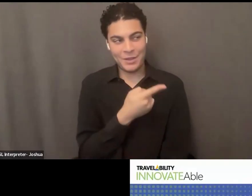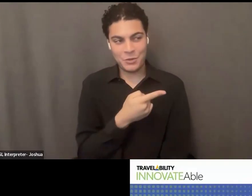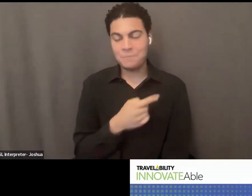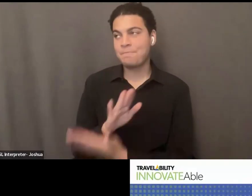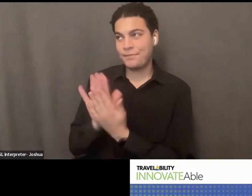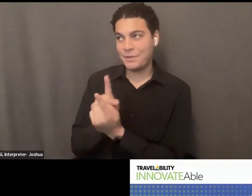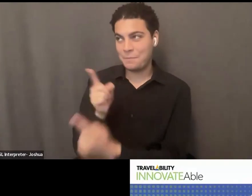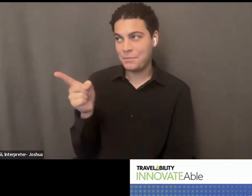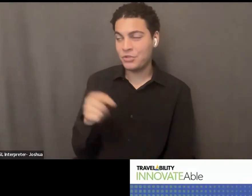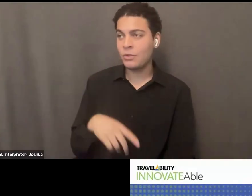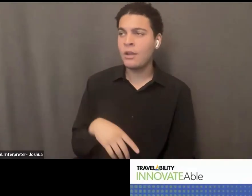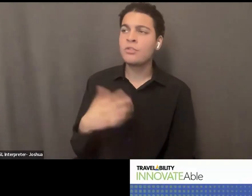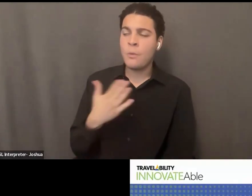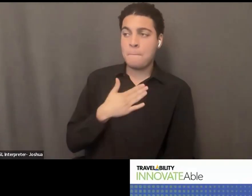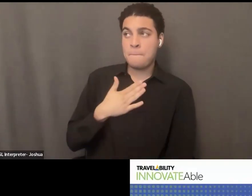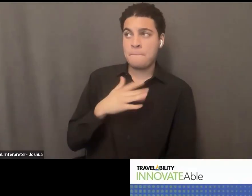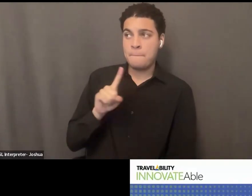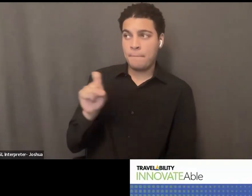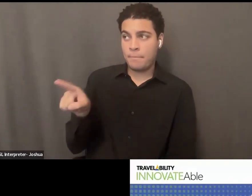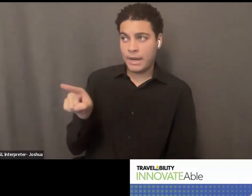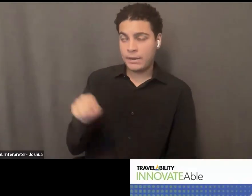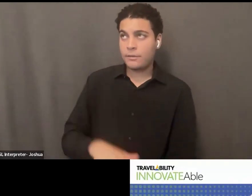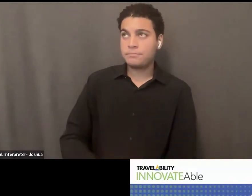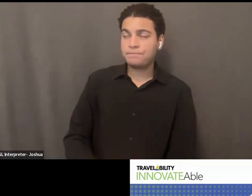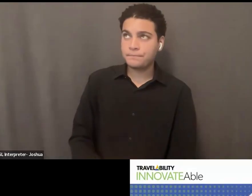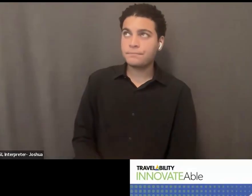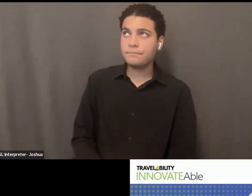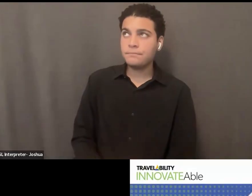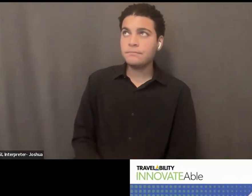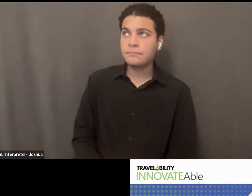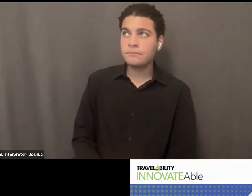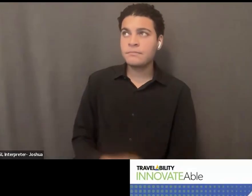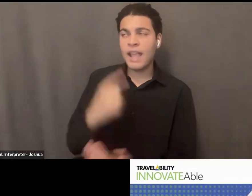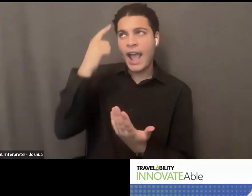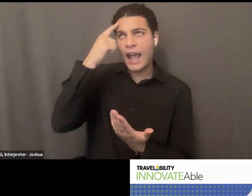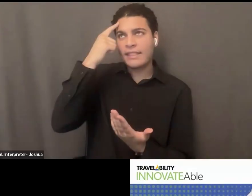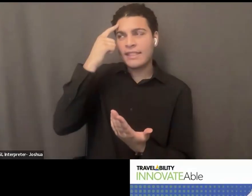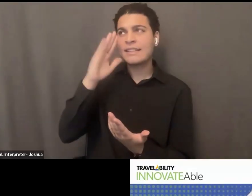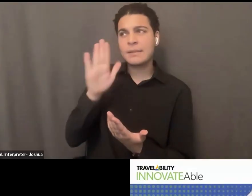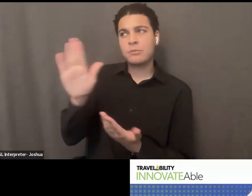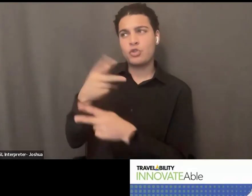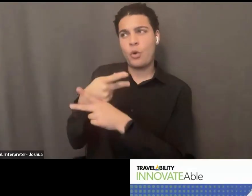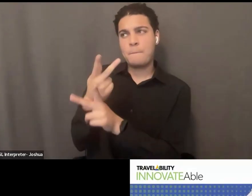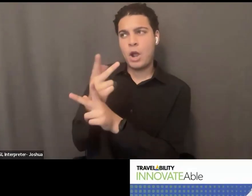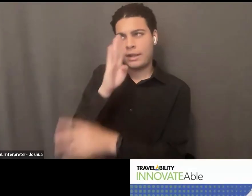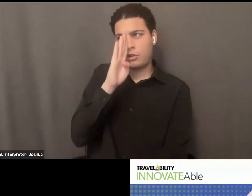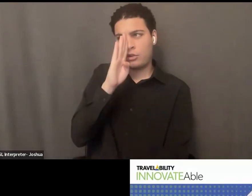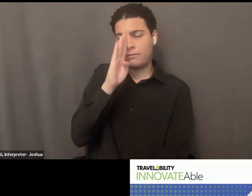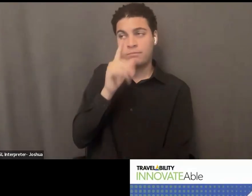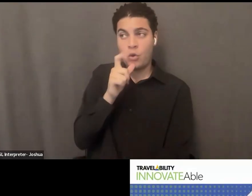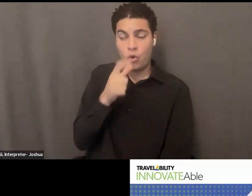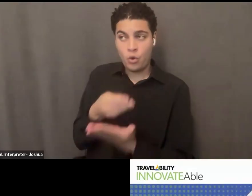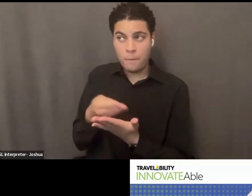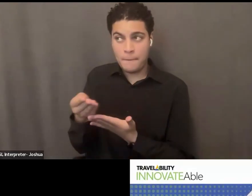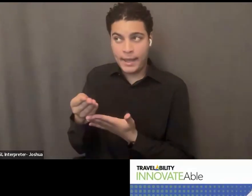So question for you, it feels like it's very much a direct to consumer kind of go to market